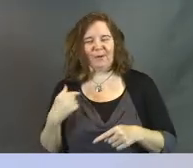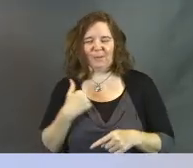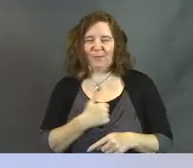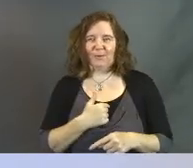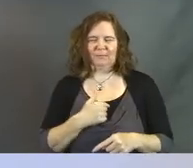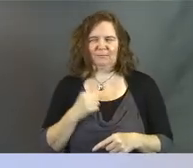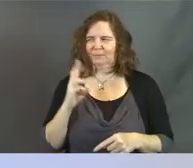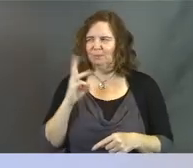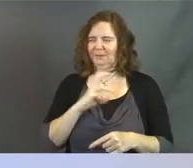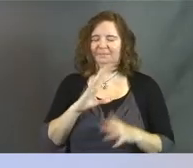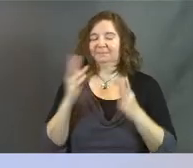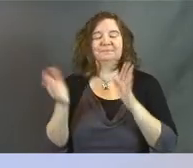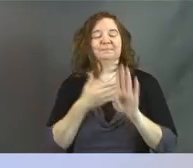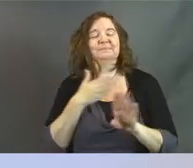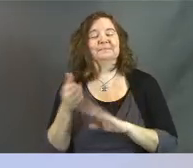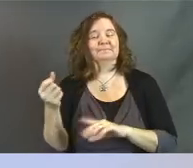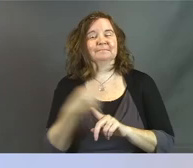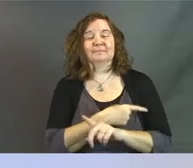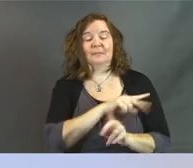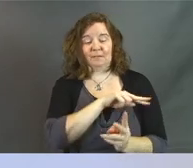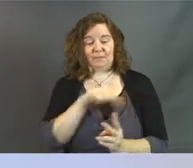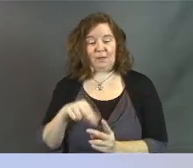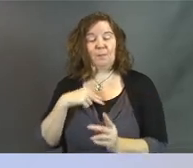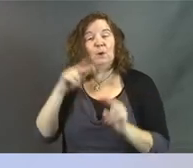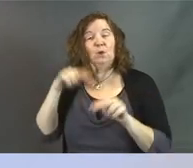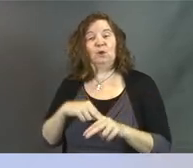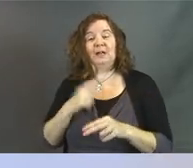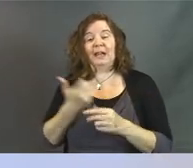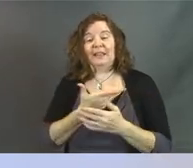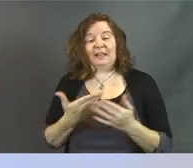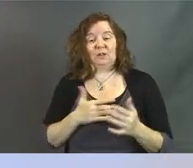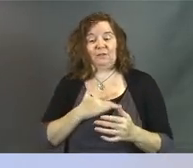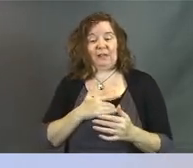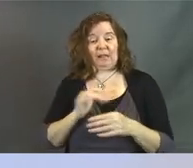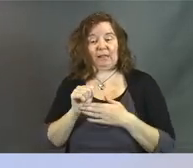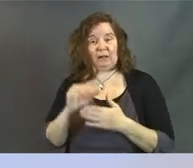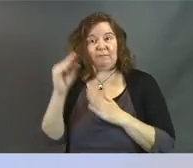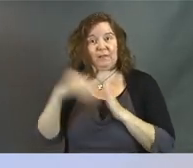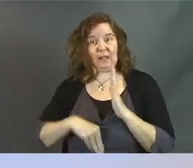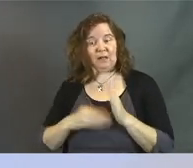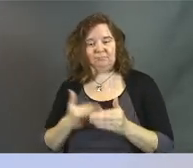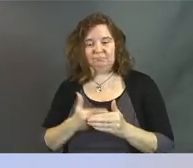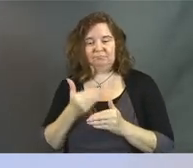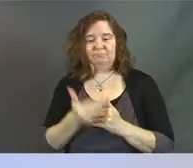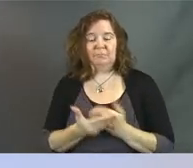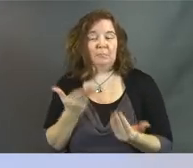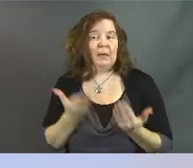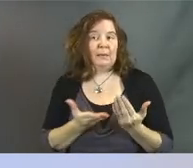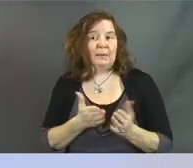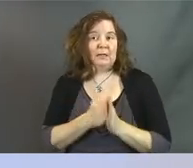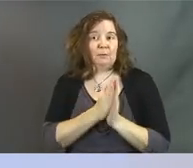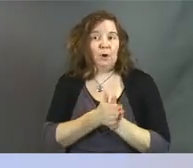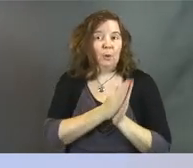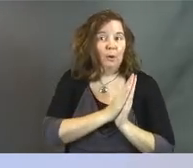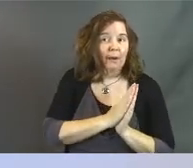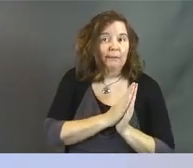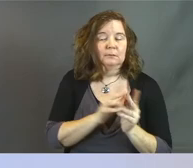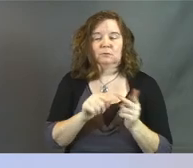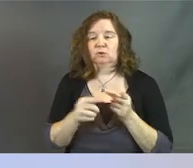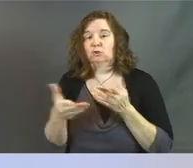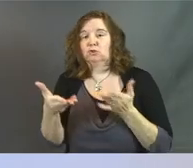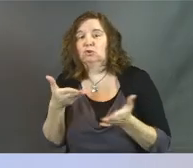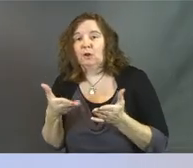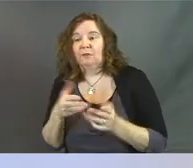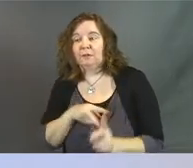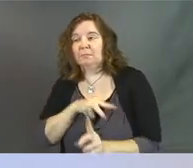Weird. Take a look at it. If there's any step you feel led to, or anything you feel led to fill out to take a next step, maybe it's prayer requests,